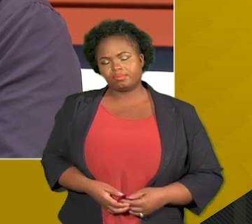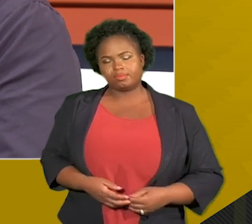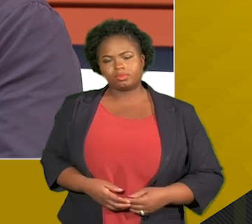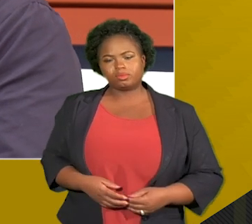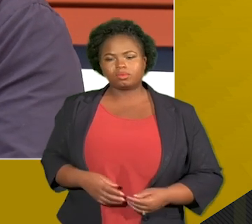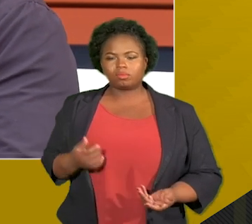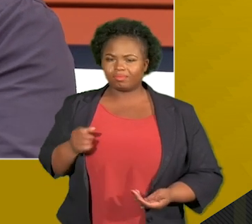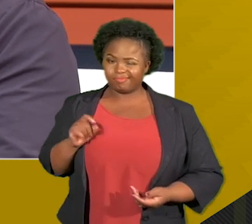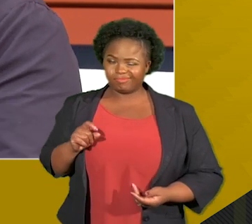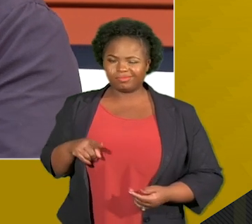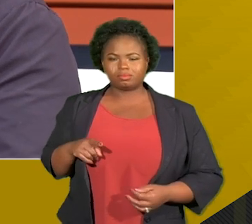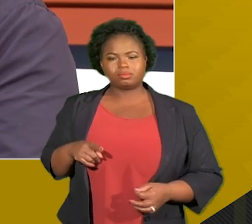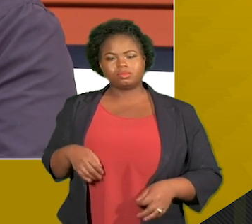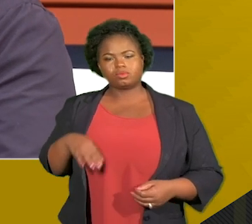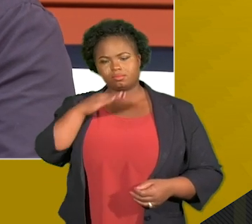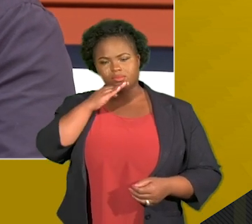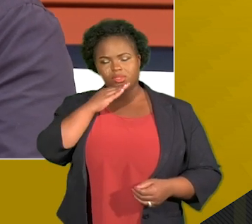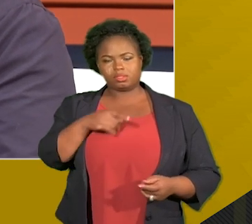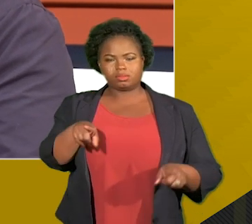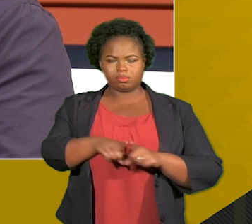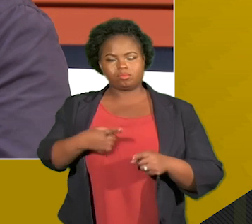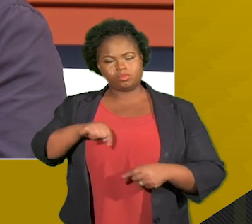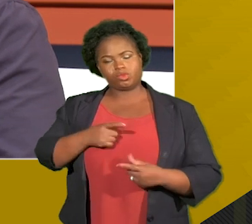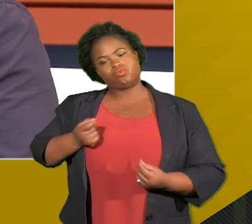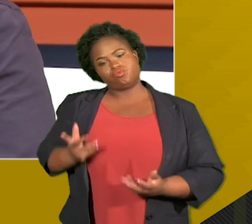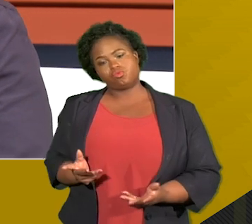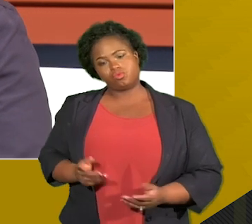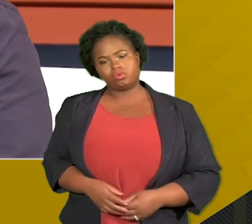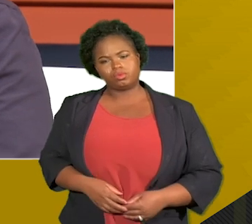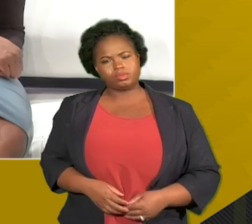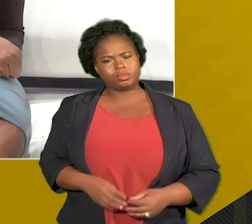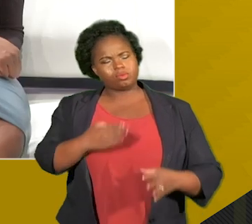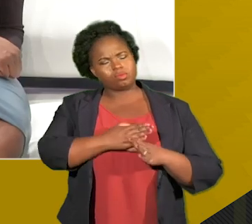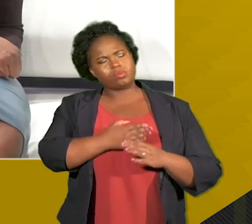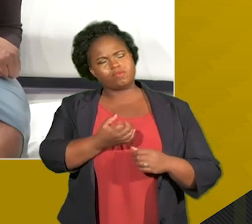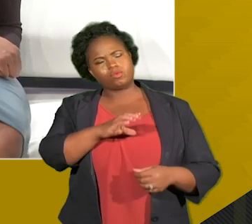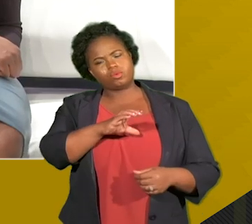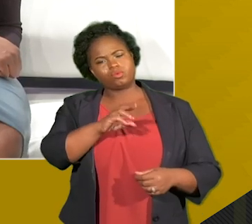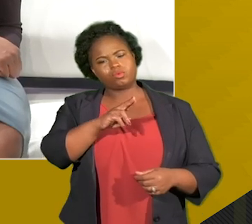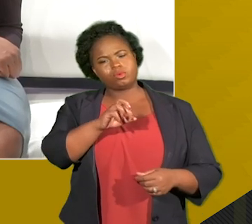what would basically describe what fine art is. Yeah. And as a curator, Meroko Hoking? So